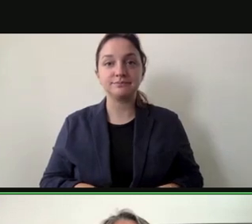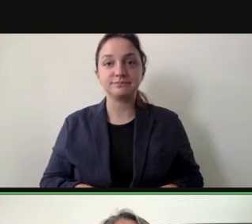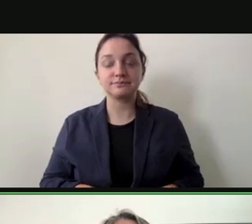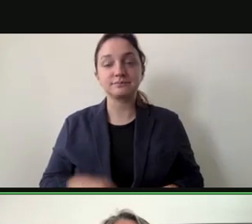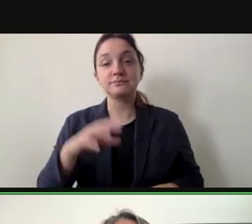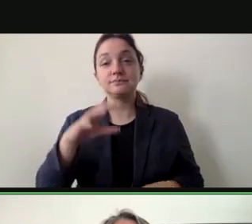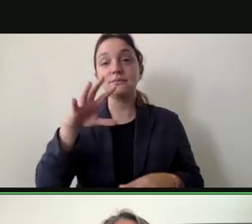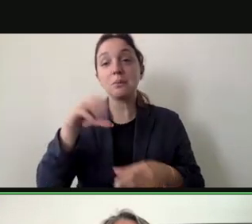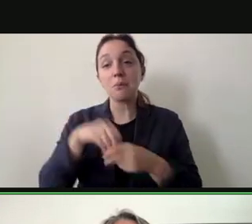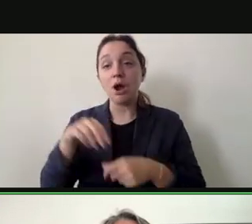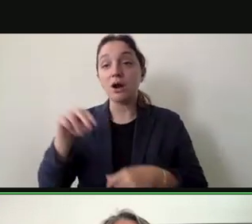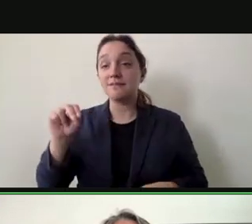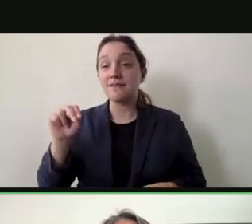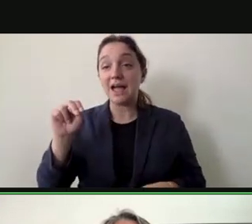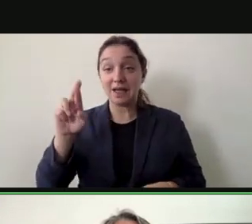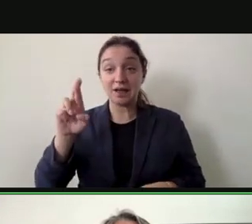NREL,